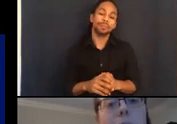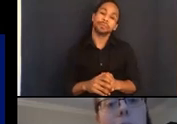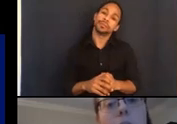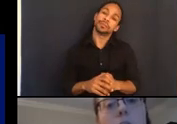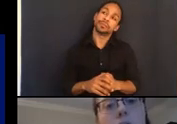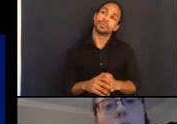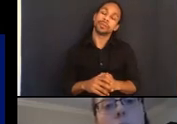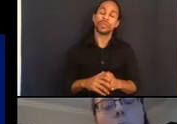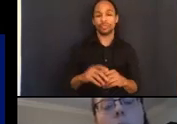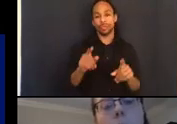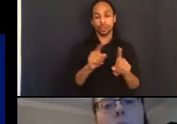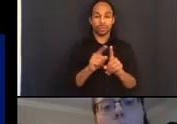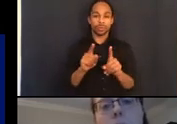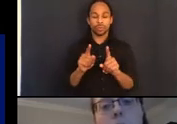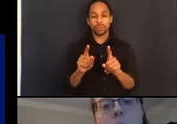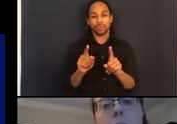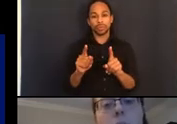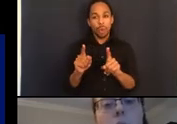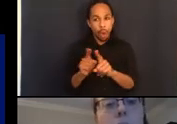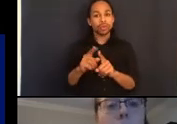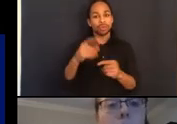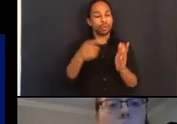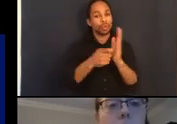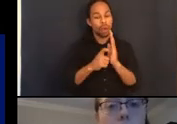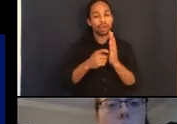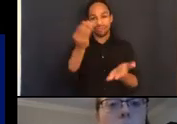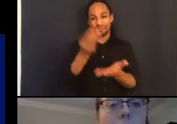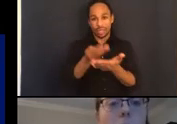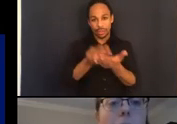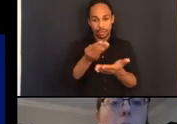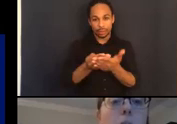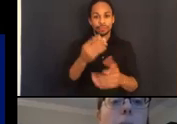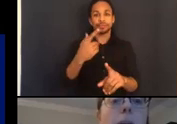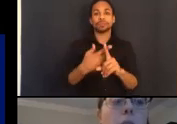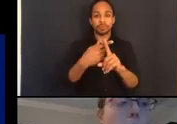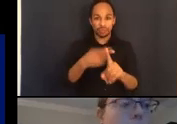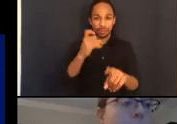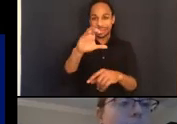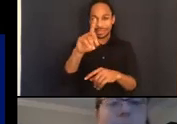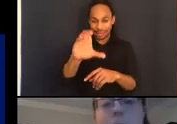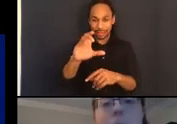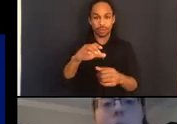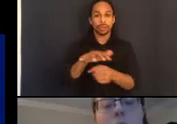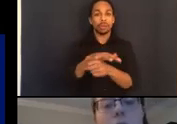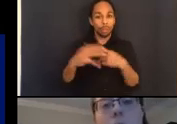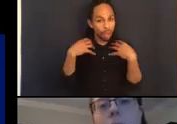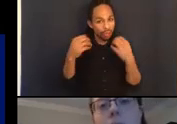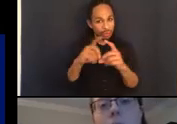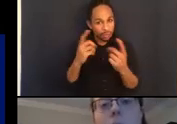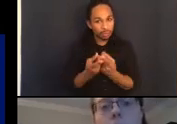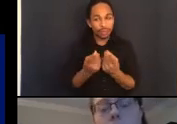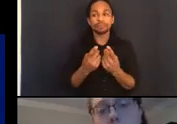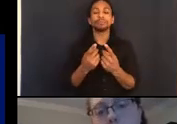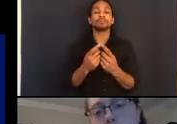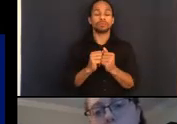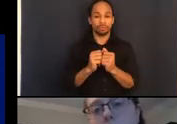some funding to both the CDC, but also state and local and tribal health departments to build capacity, understanding that, the